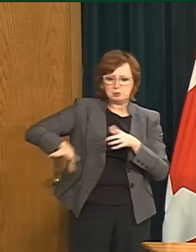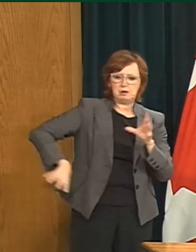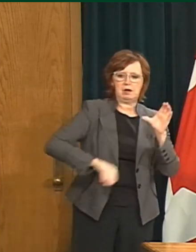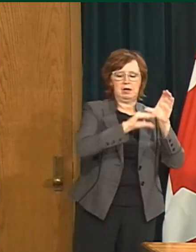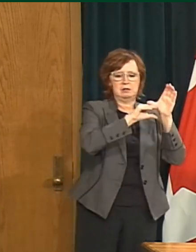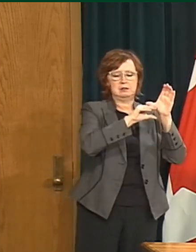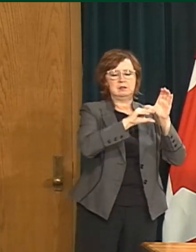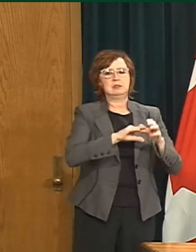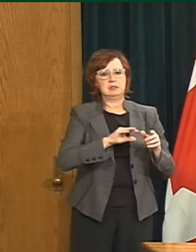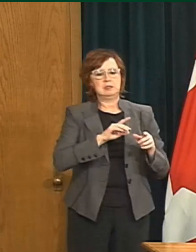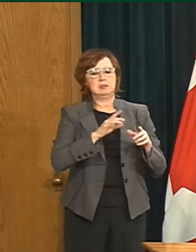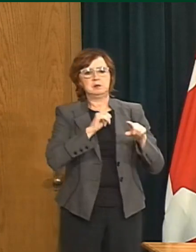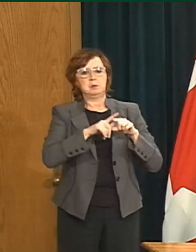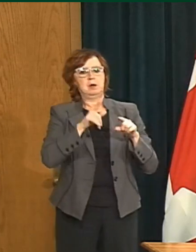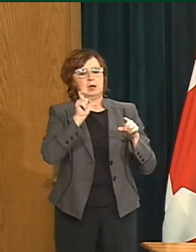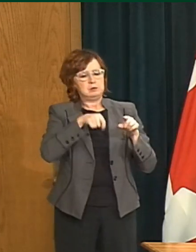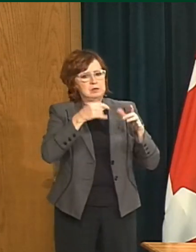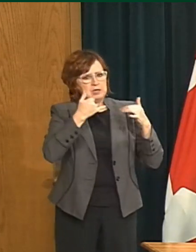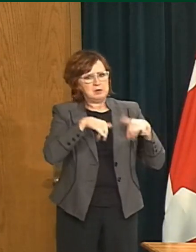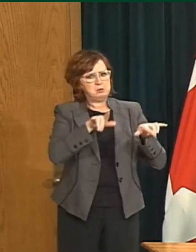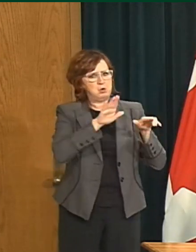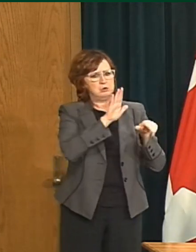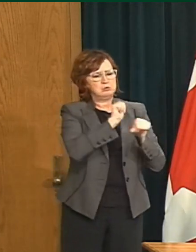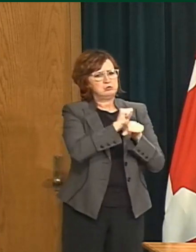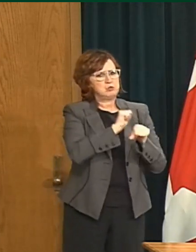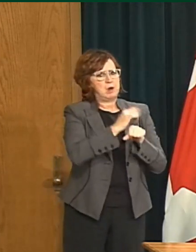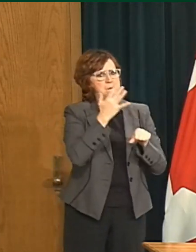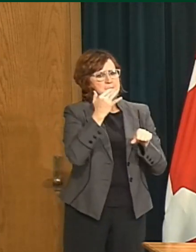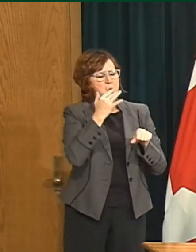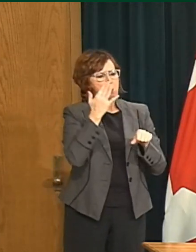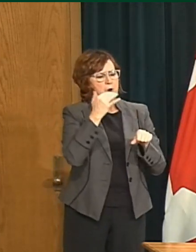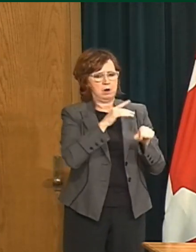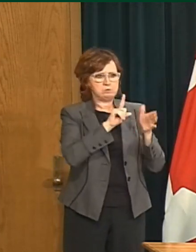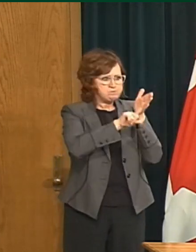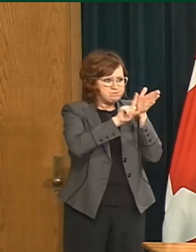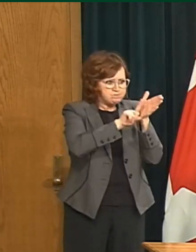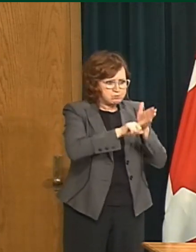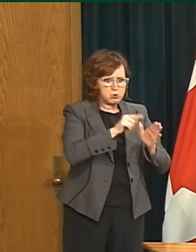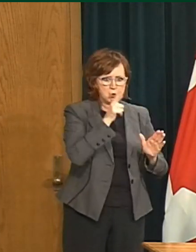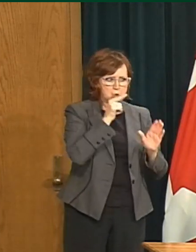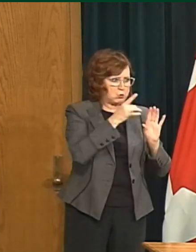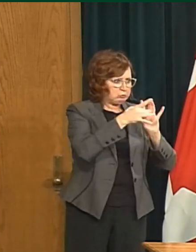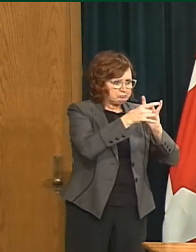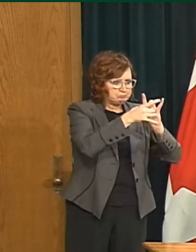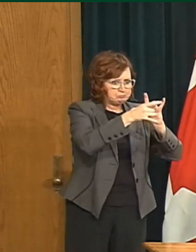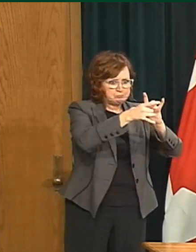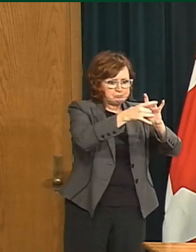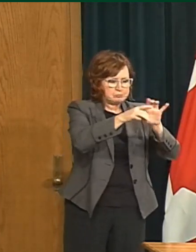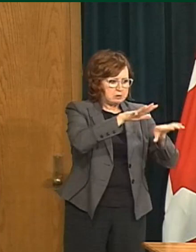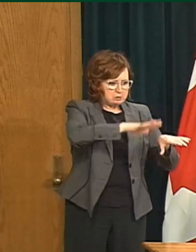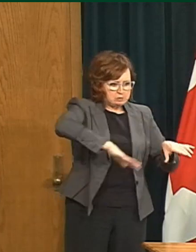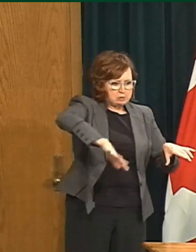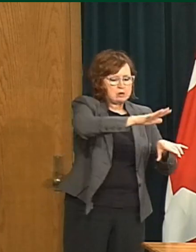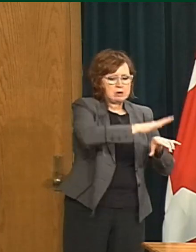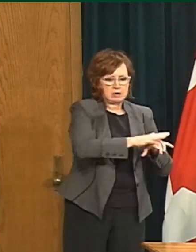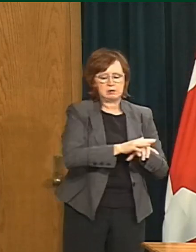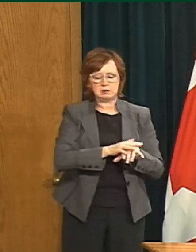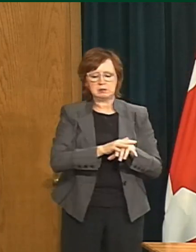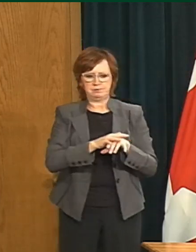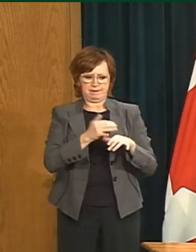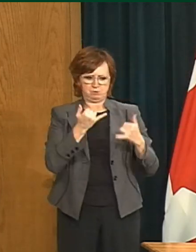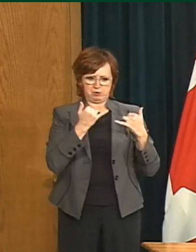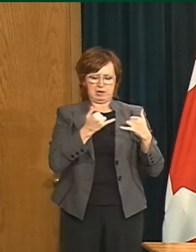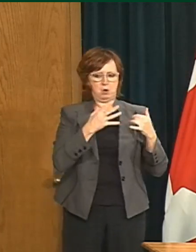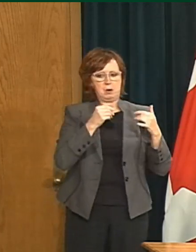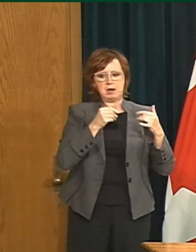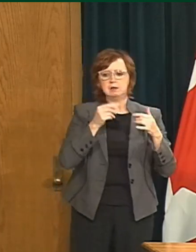of COVID-19 today, but also will be key measures in the weeks ahead as we gradually get to a point where we could consider